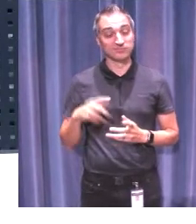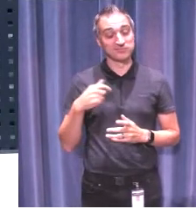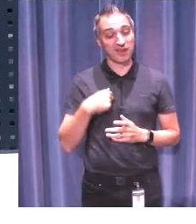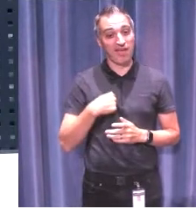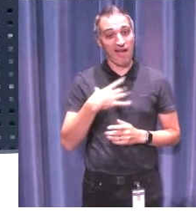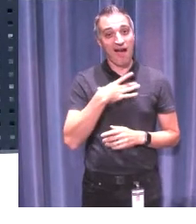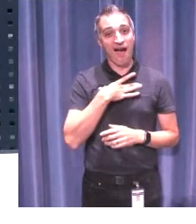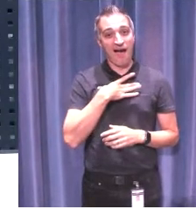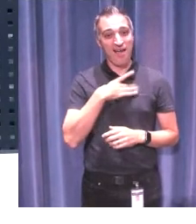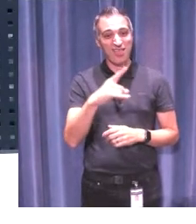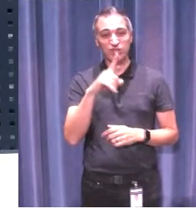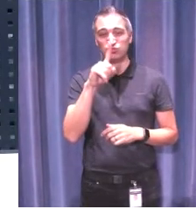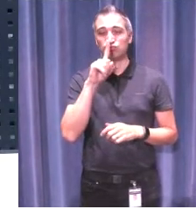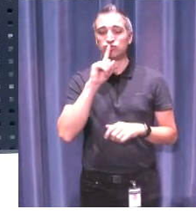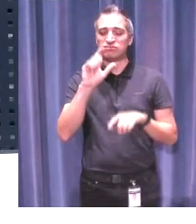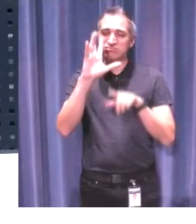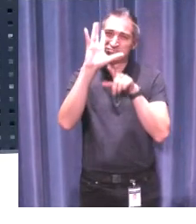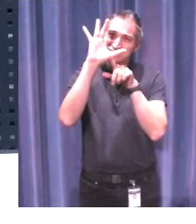runs.